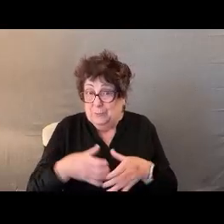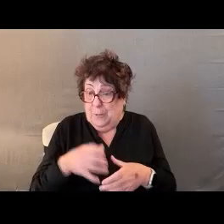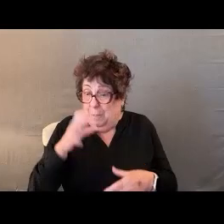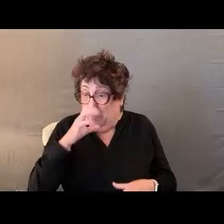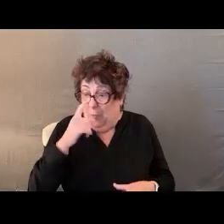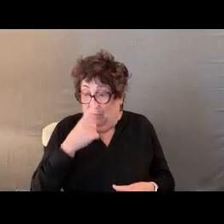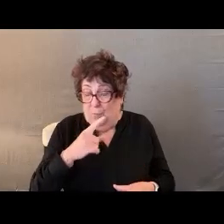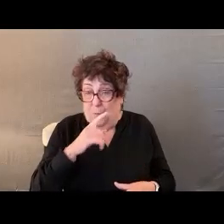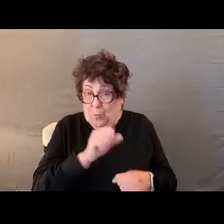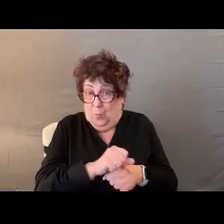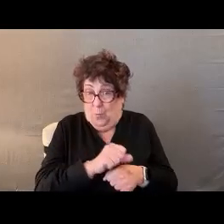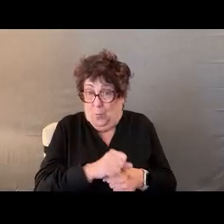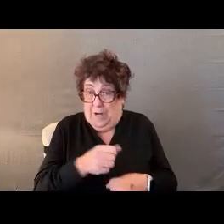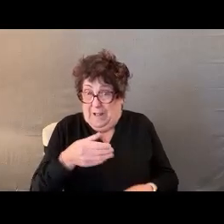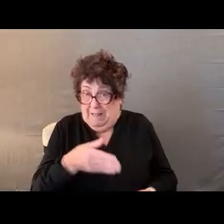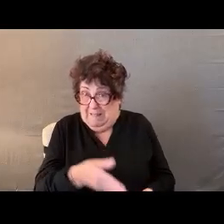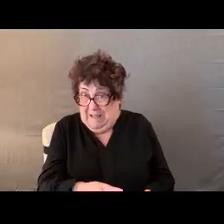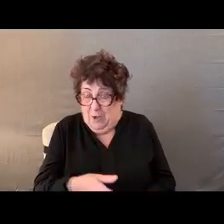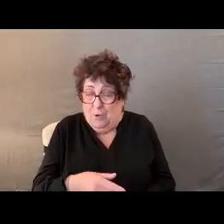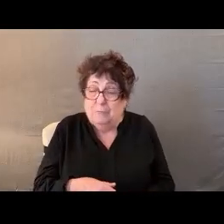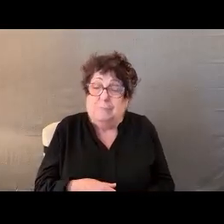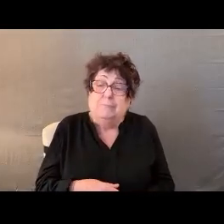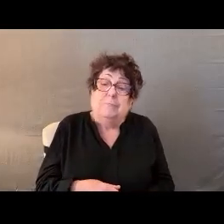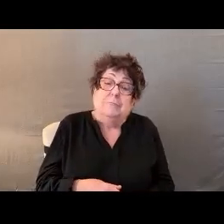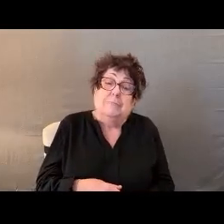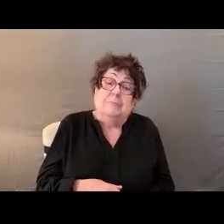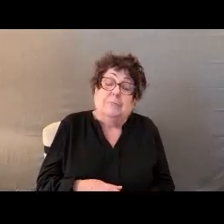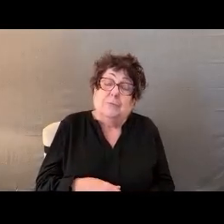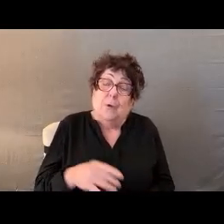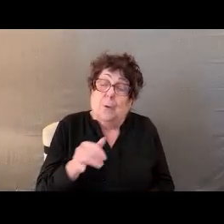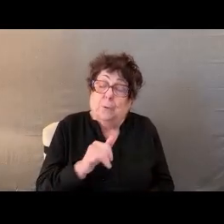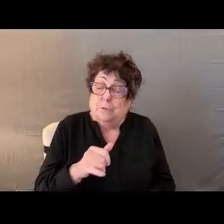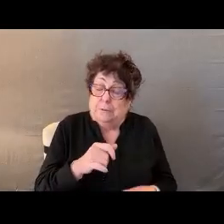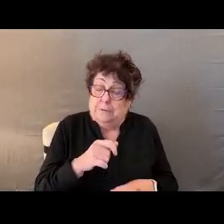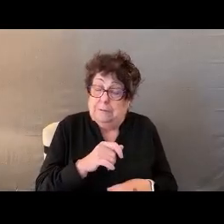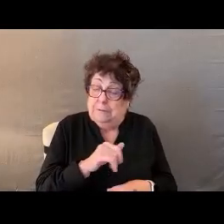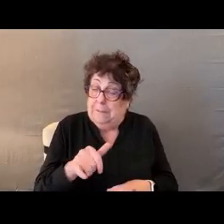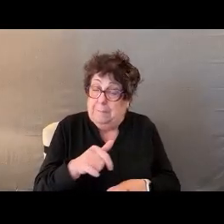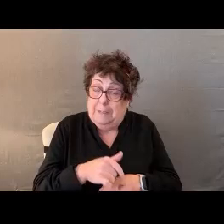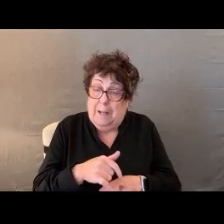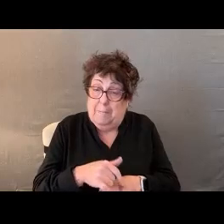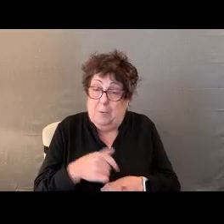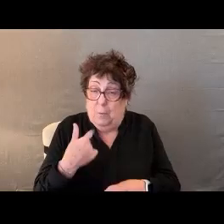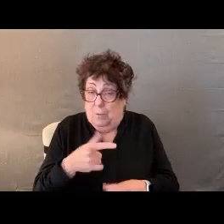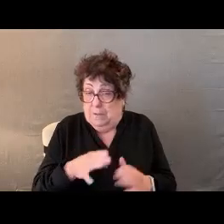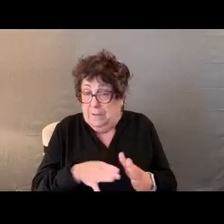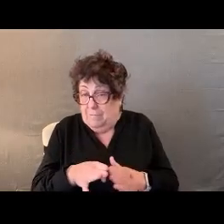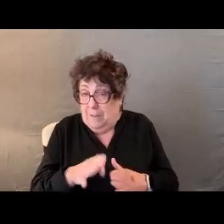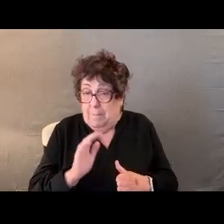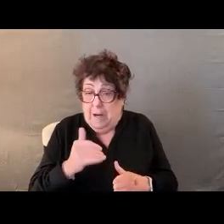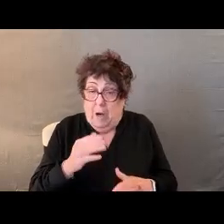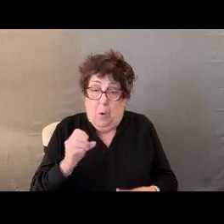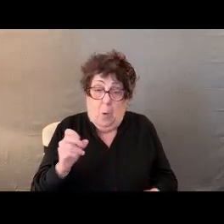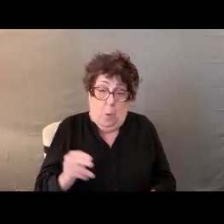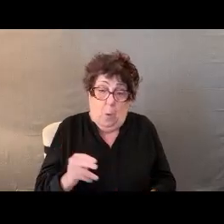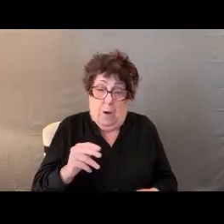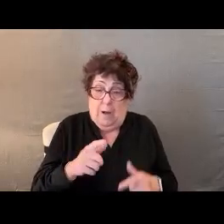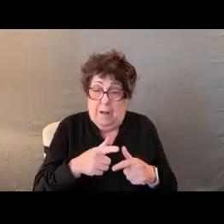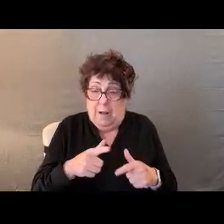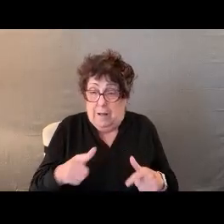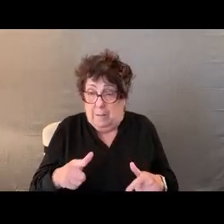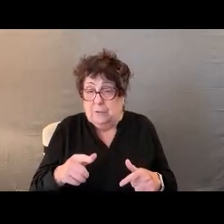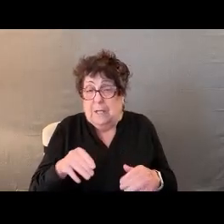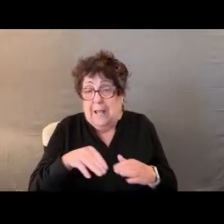And also, we're at the same time as all this is going on, we're also developing our own language access plan and a strategic plan. So a lot of these